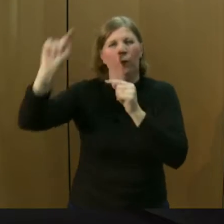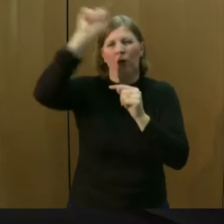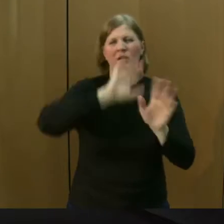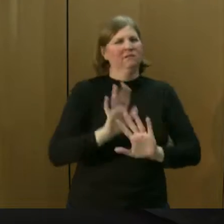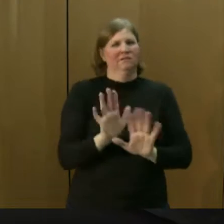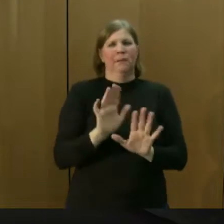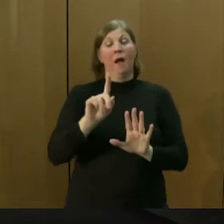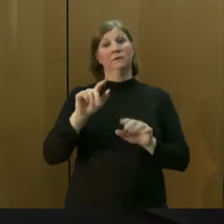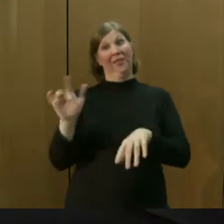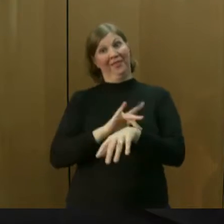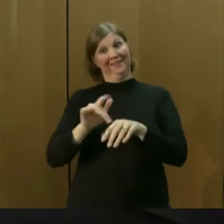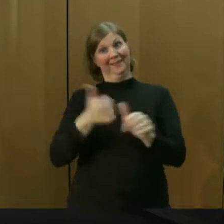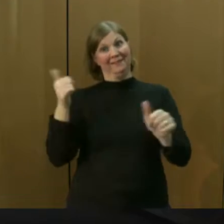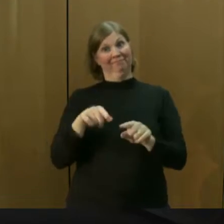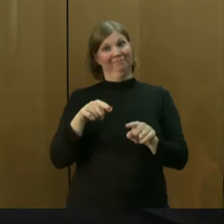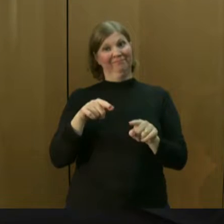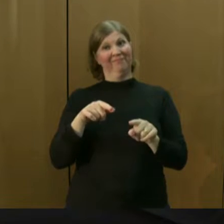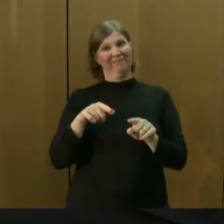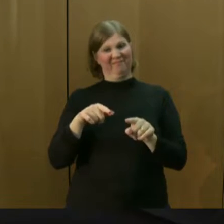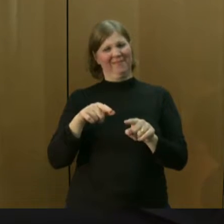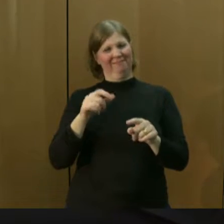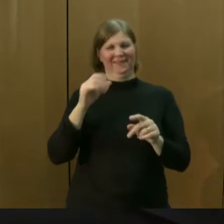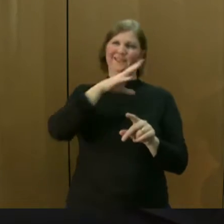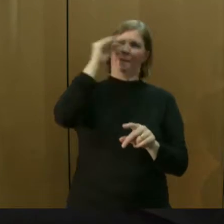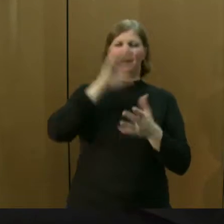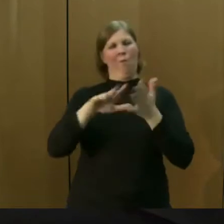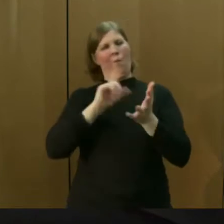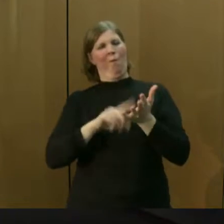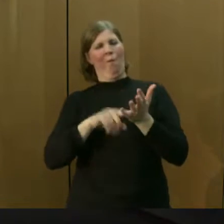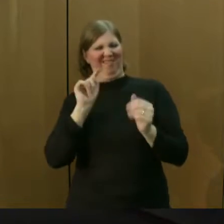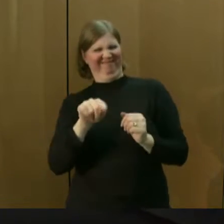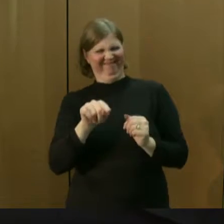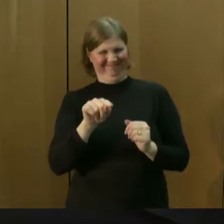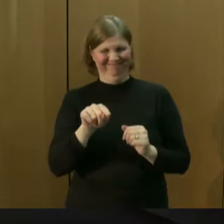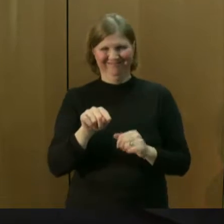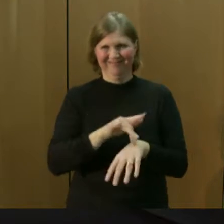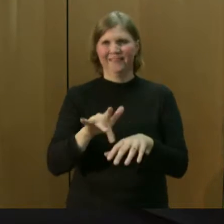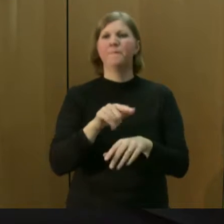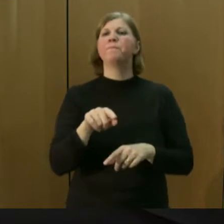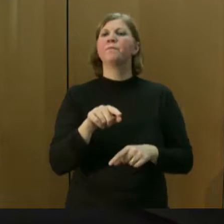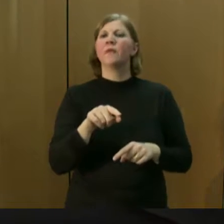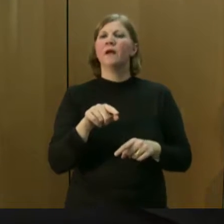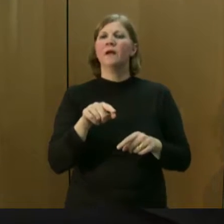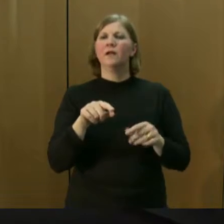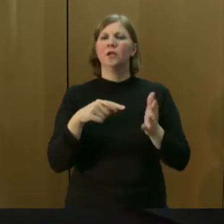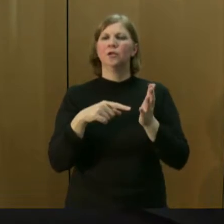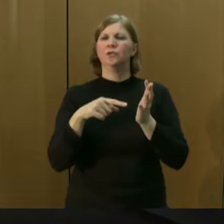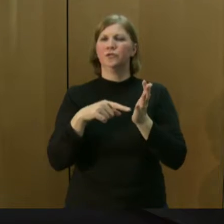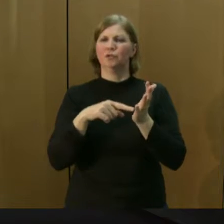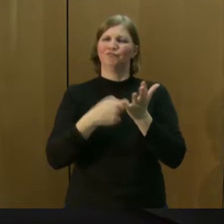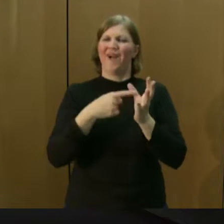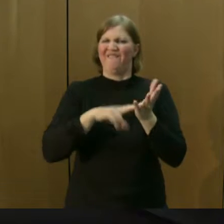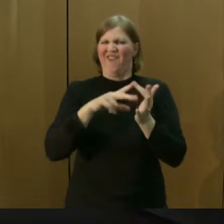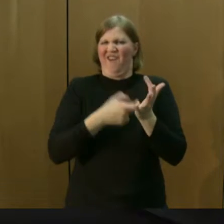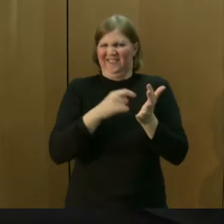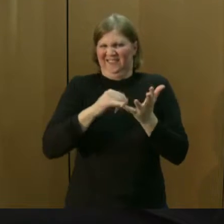Summer Hall, it would be Forest Fringe, if your work is like that, very exciting programmes of work. And then you need to